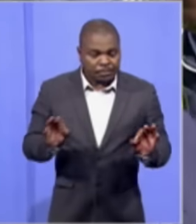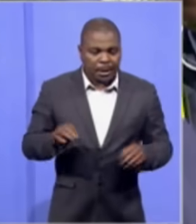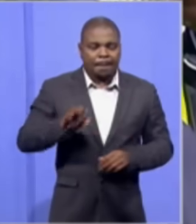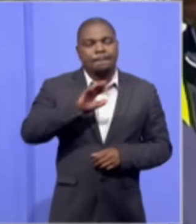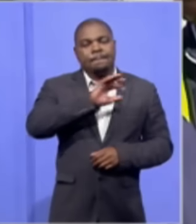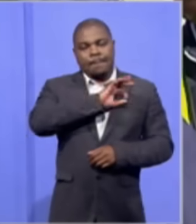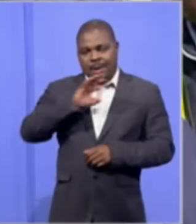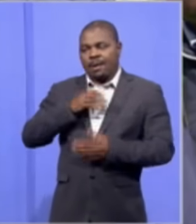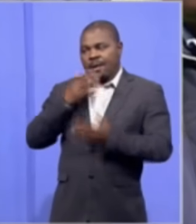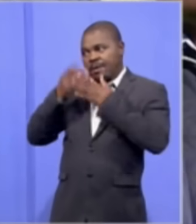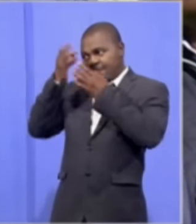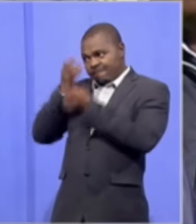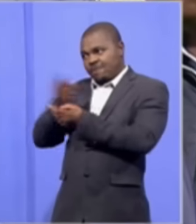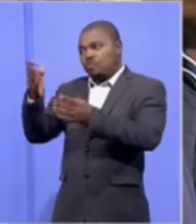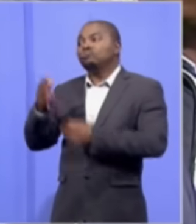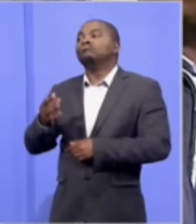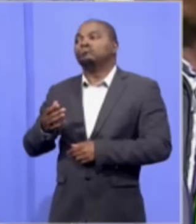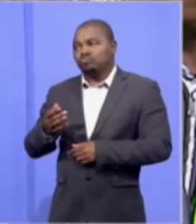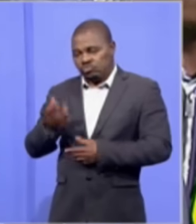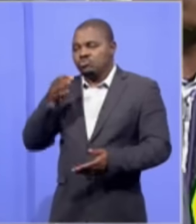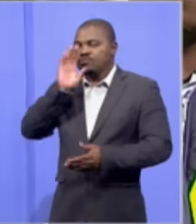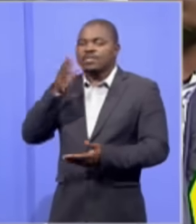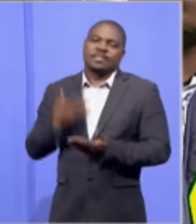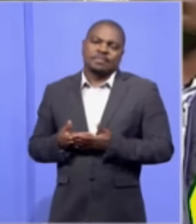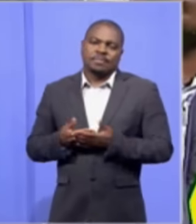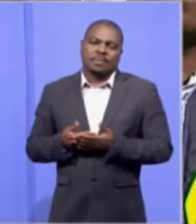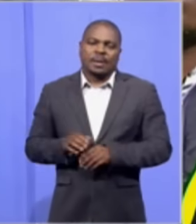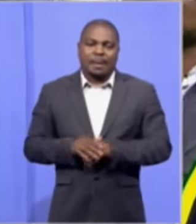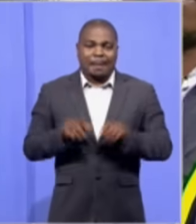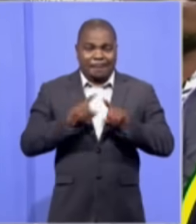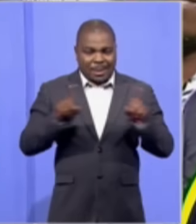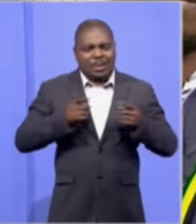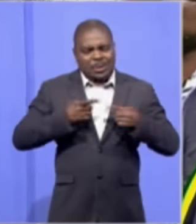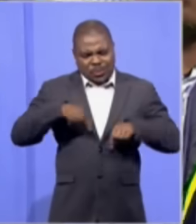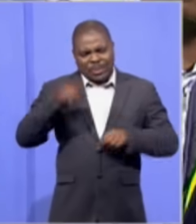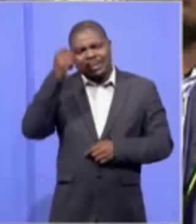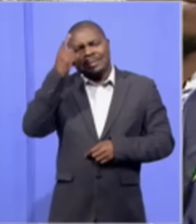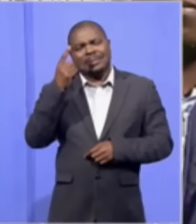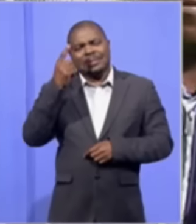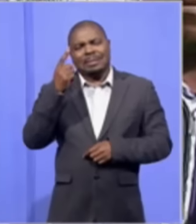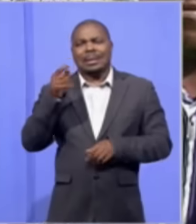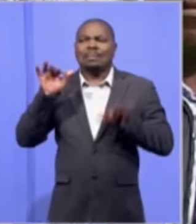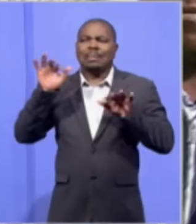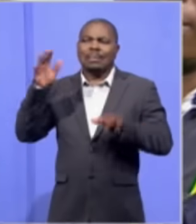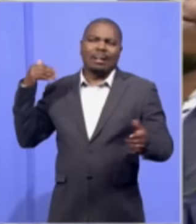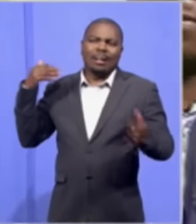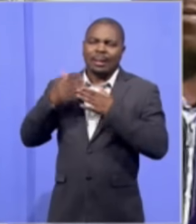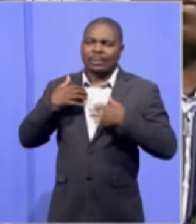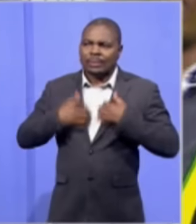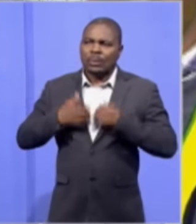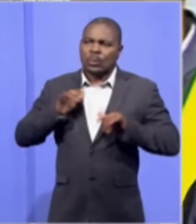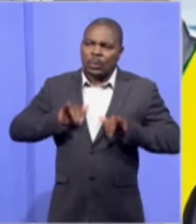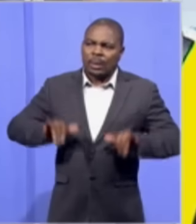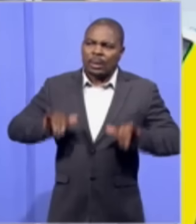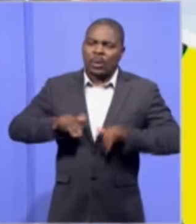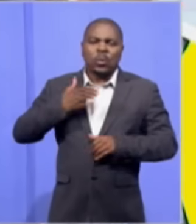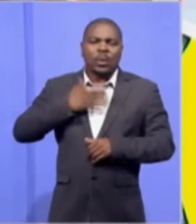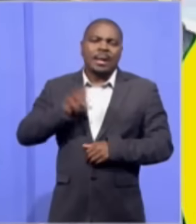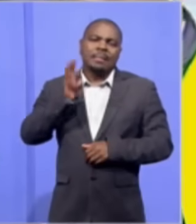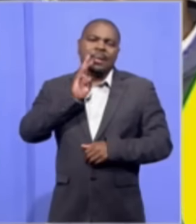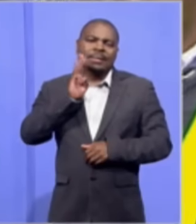le rona re re metsi a ka nowa jwale mar re understand hore batho gale ba yemetse metsi ha ba bona fela ba